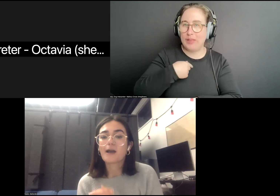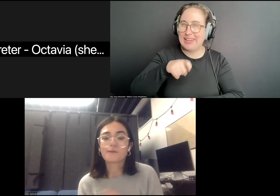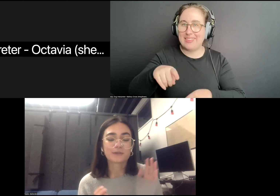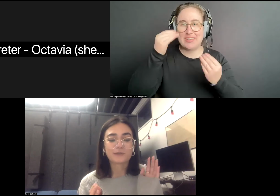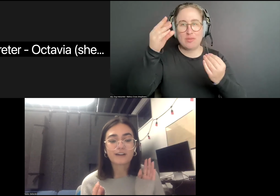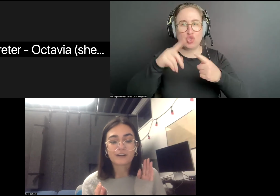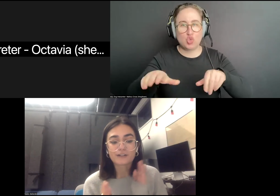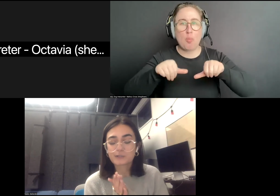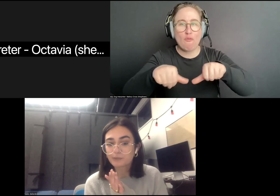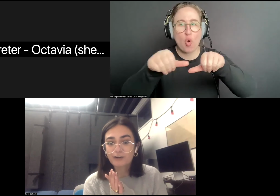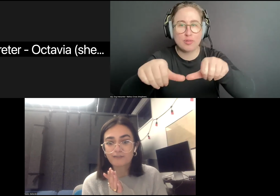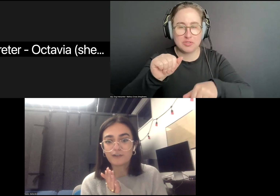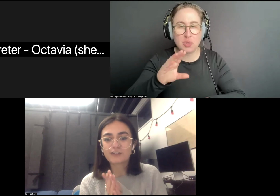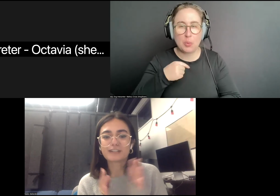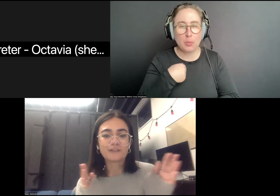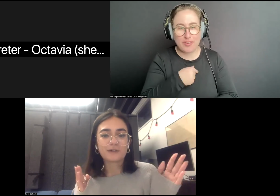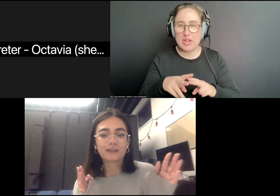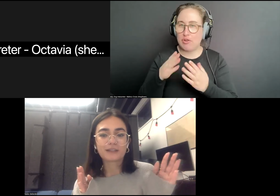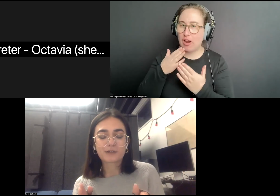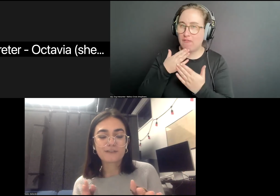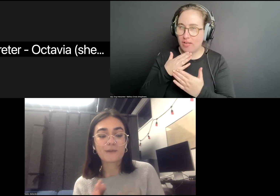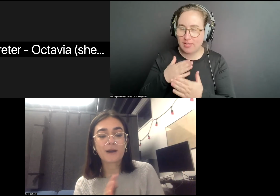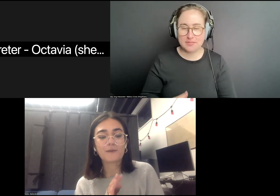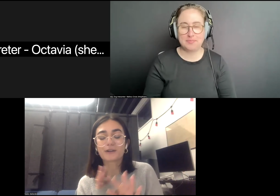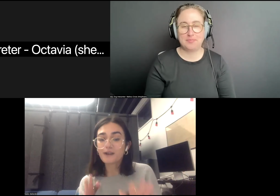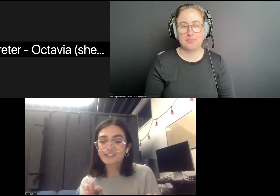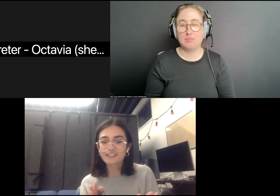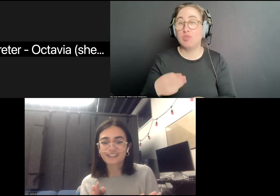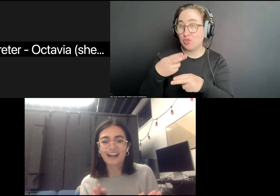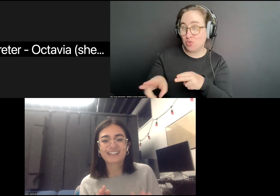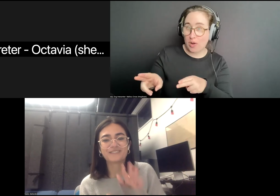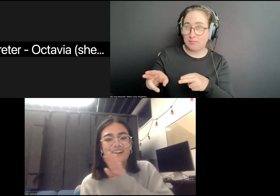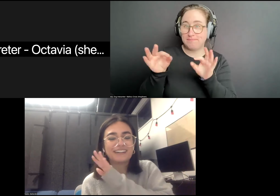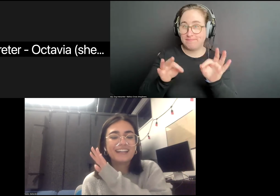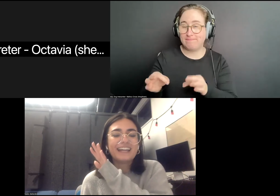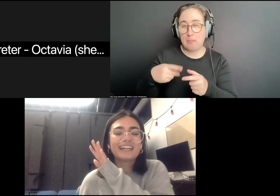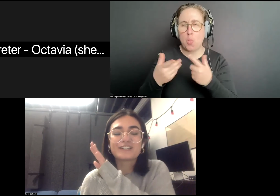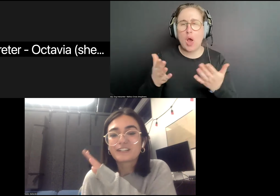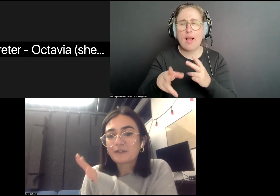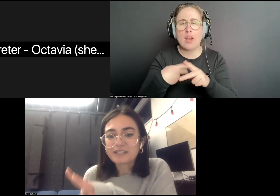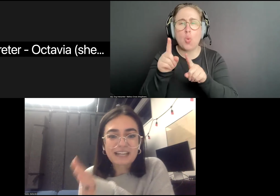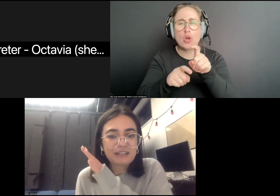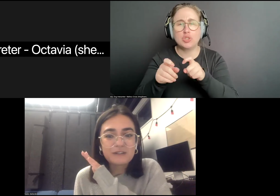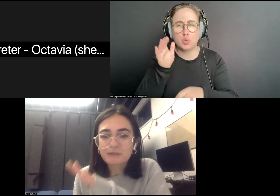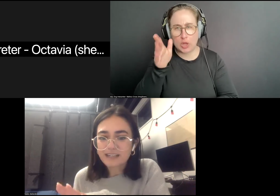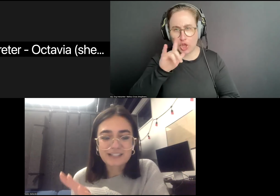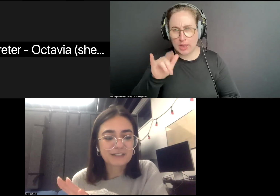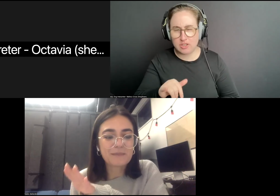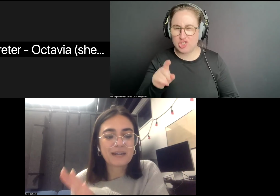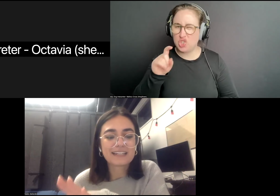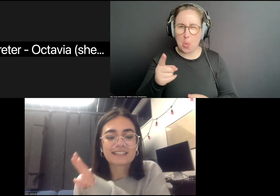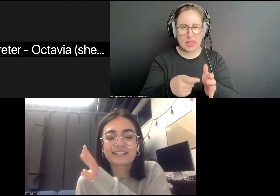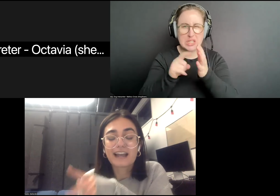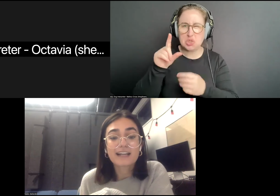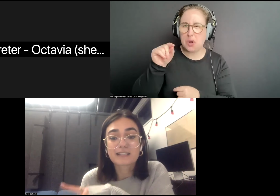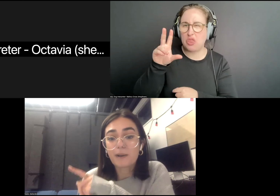forward. So we are super grateful. To give you a little preview about what the questions are going to ask about, it should only take you 20 to